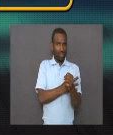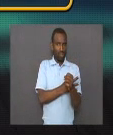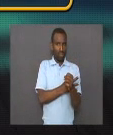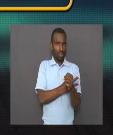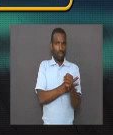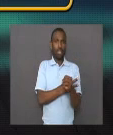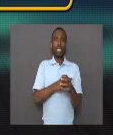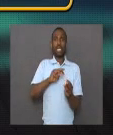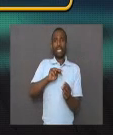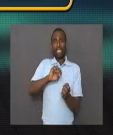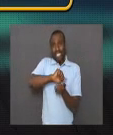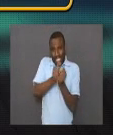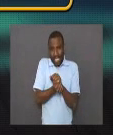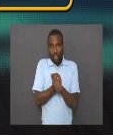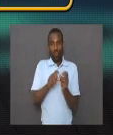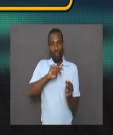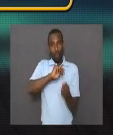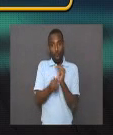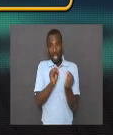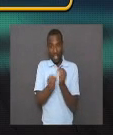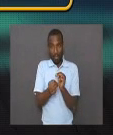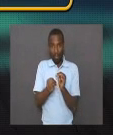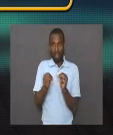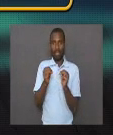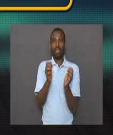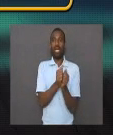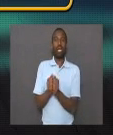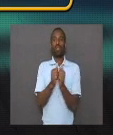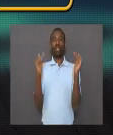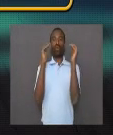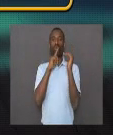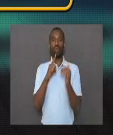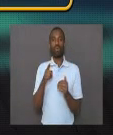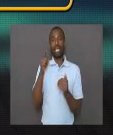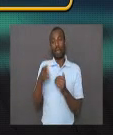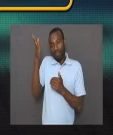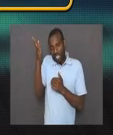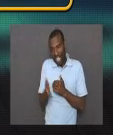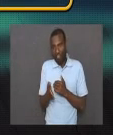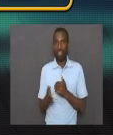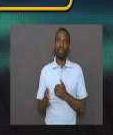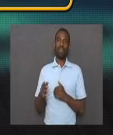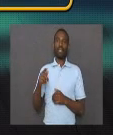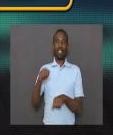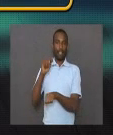of momentum divided by the time taken.